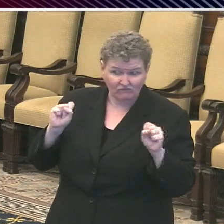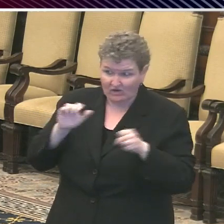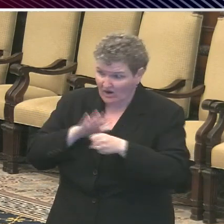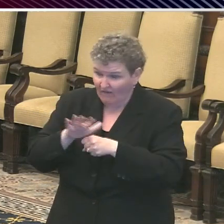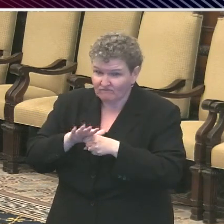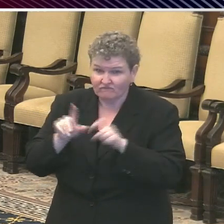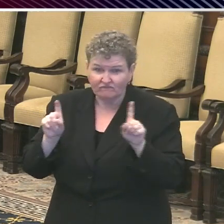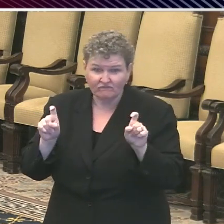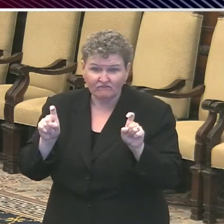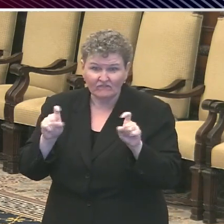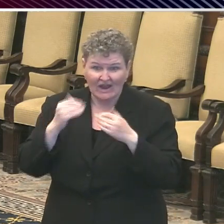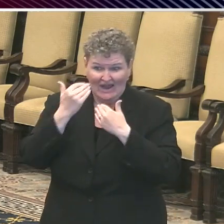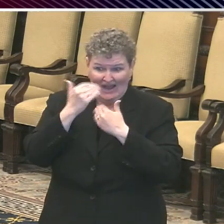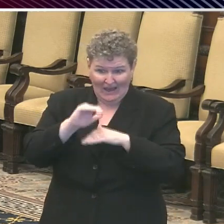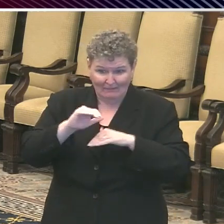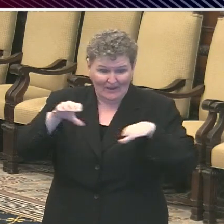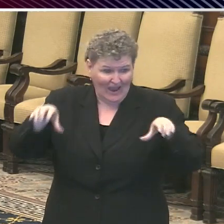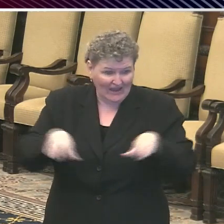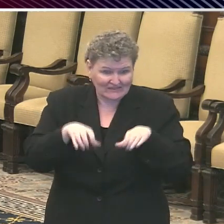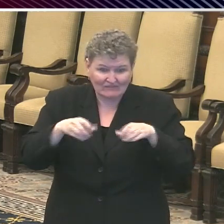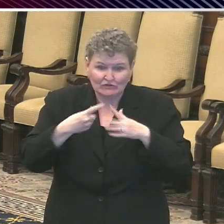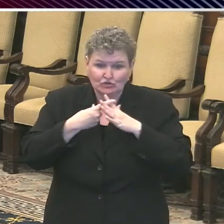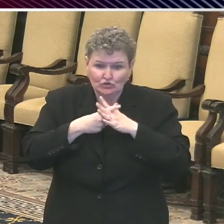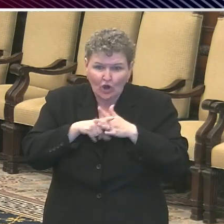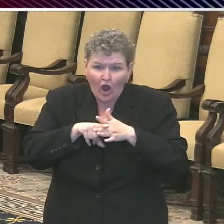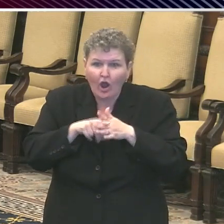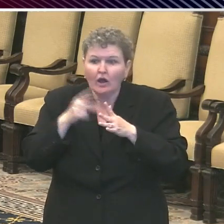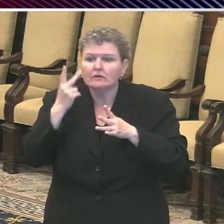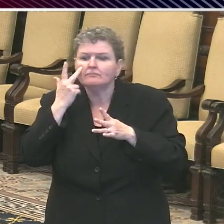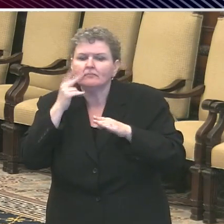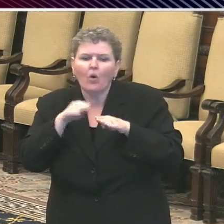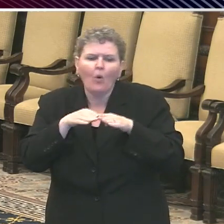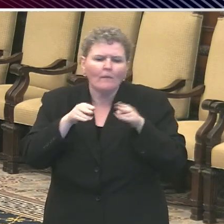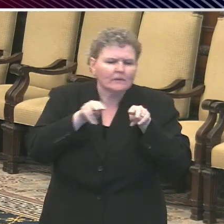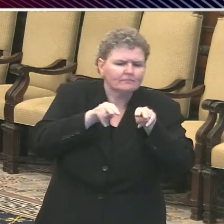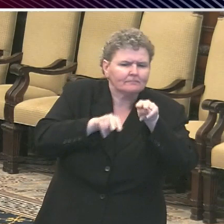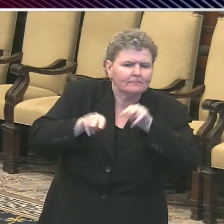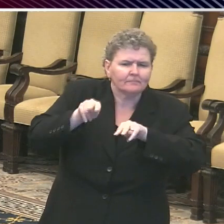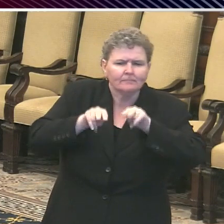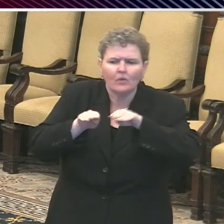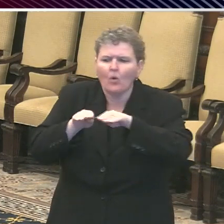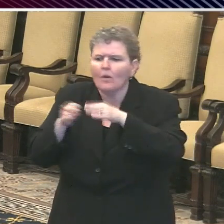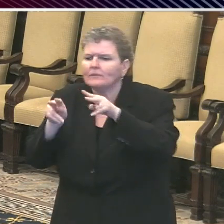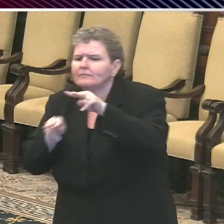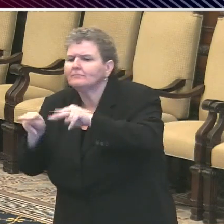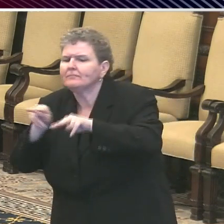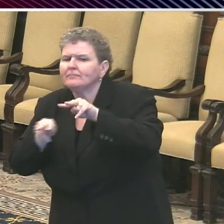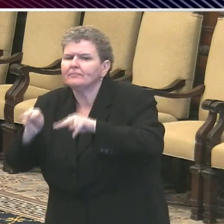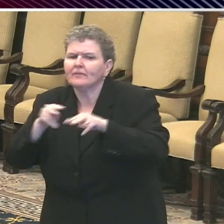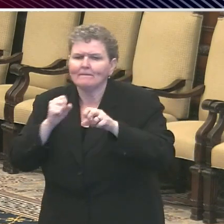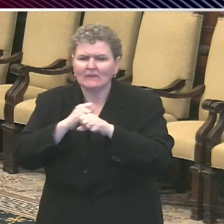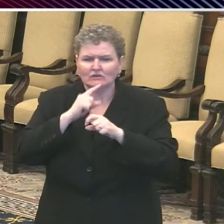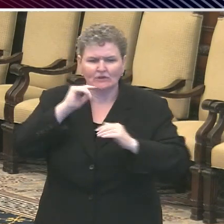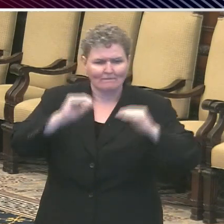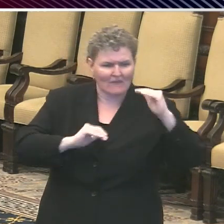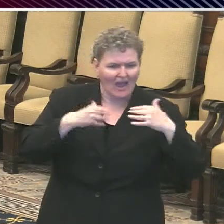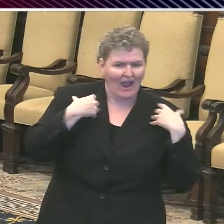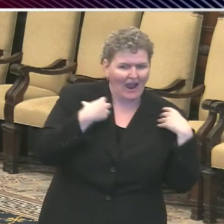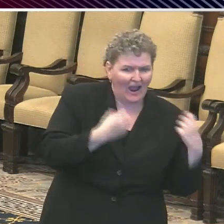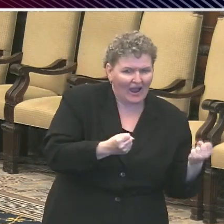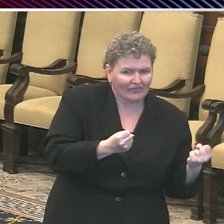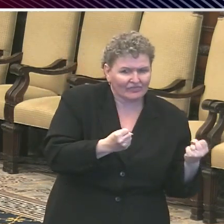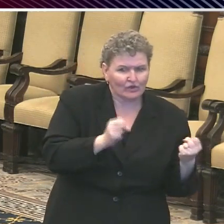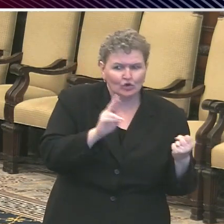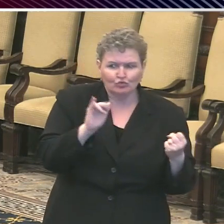activities, as long as we're following closely what we do, to try to balance out the health risks of the epidemic